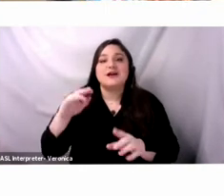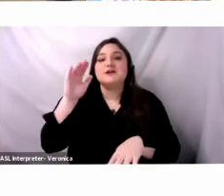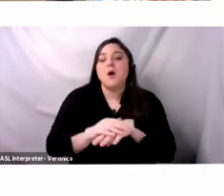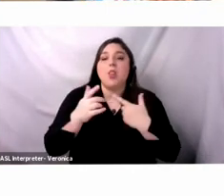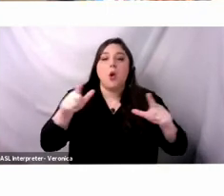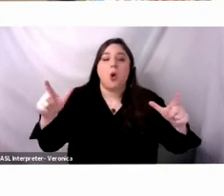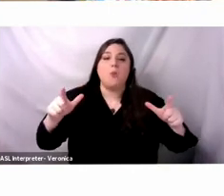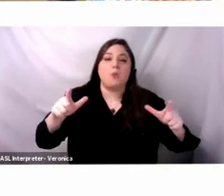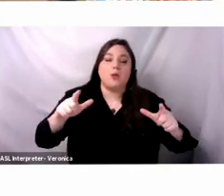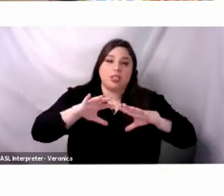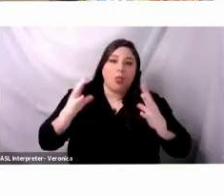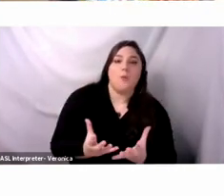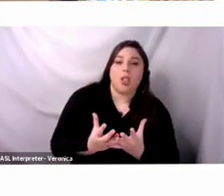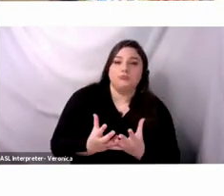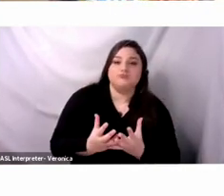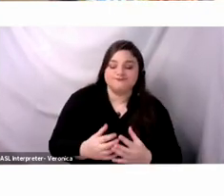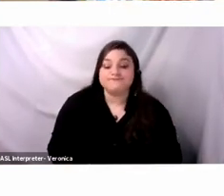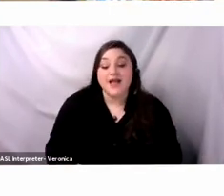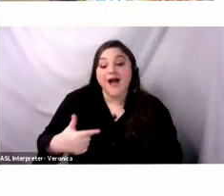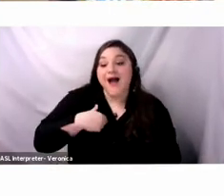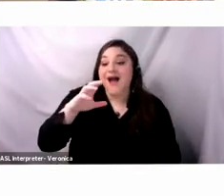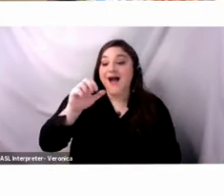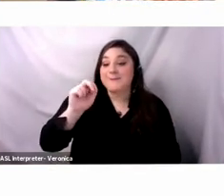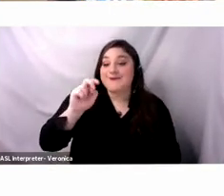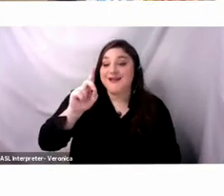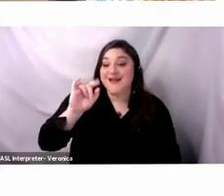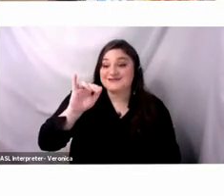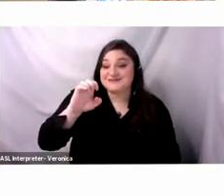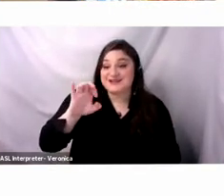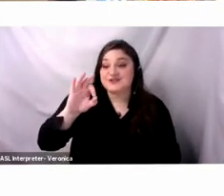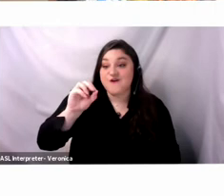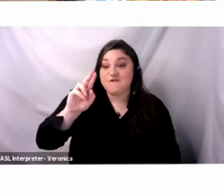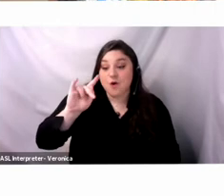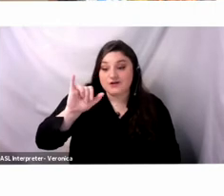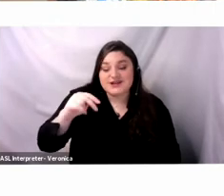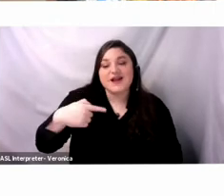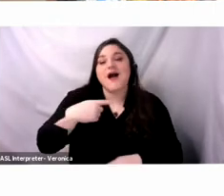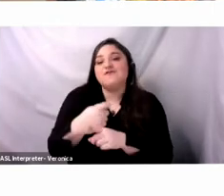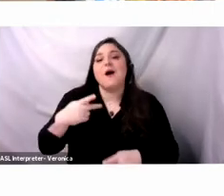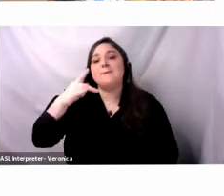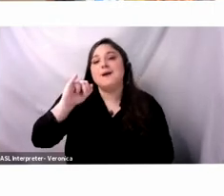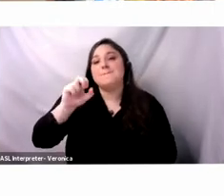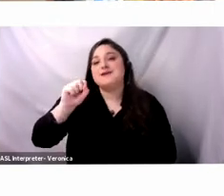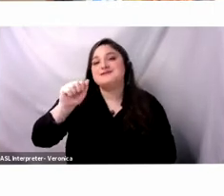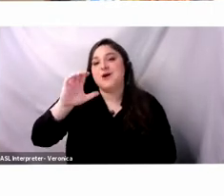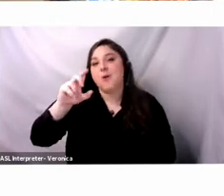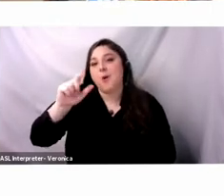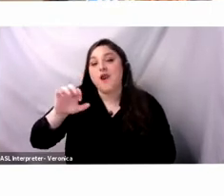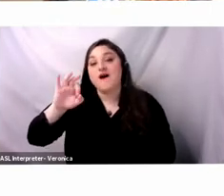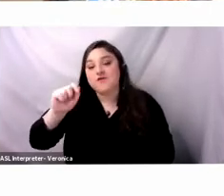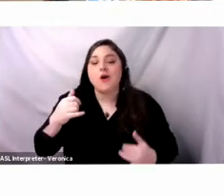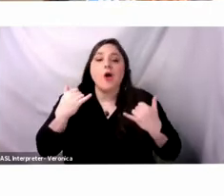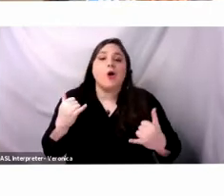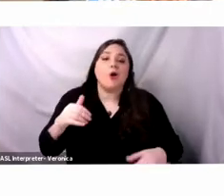majority. My name is Candace Fortin, originally from Pensacola, Florida, currently residing in Bed-Stuy,